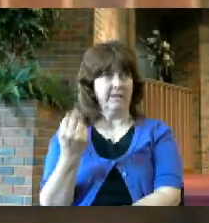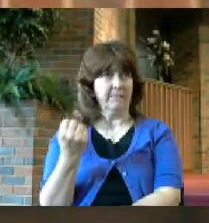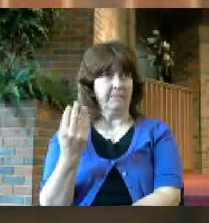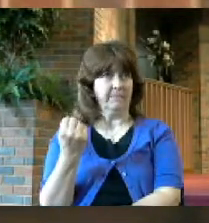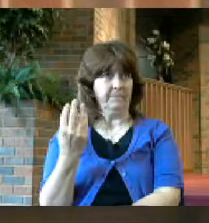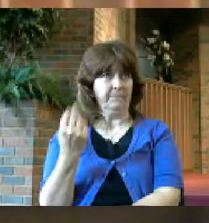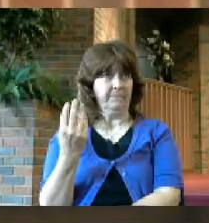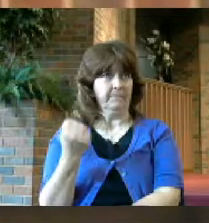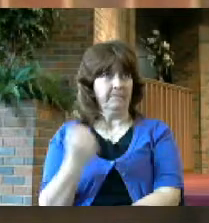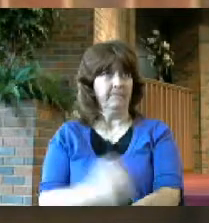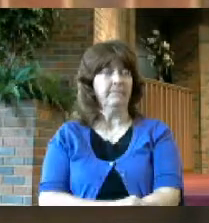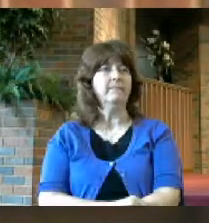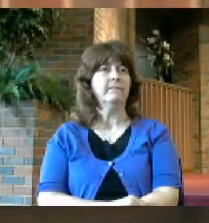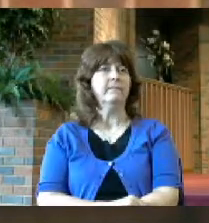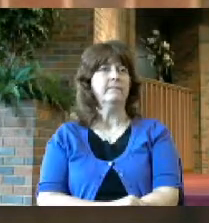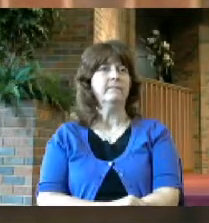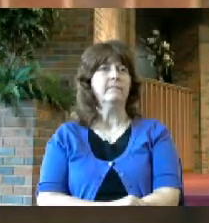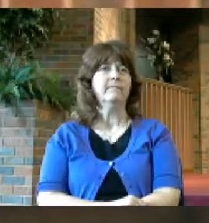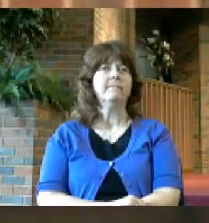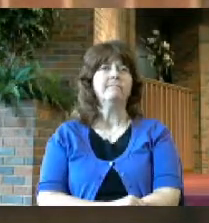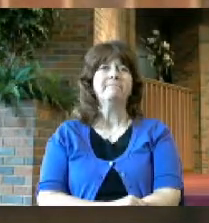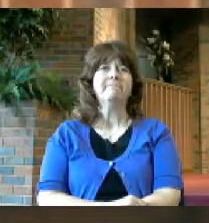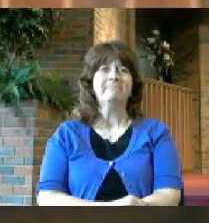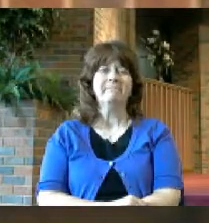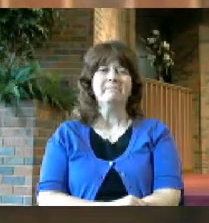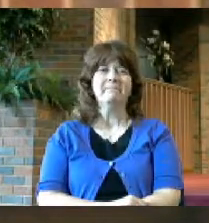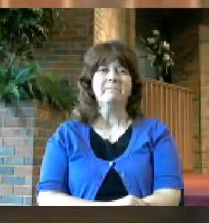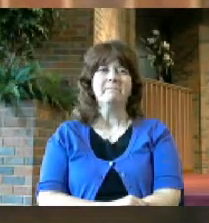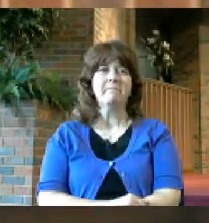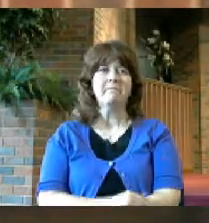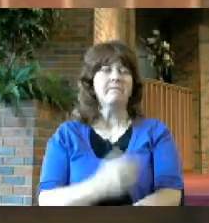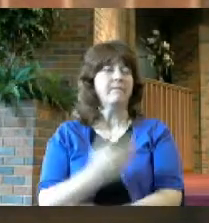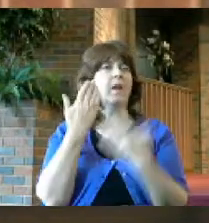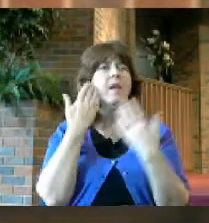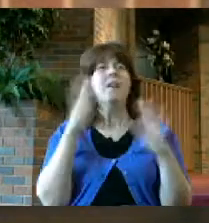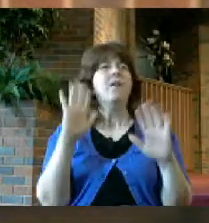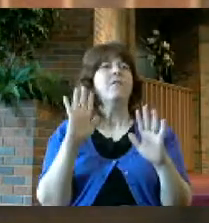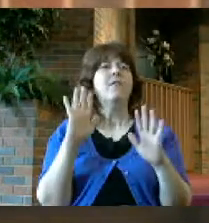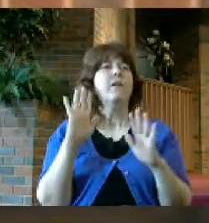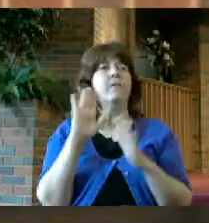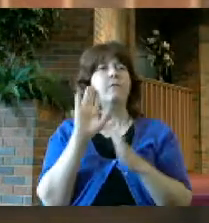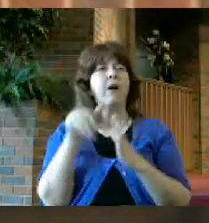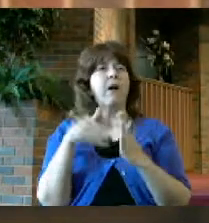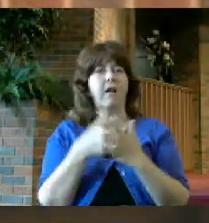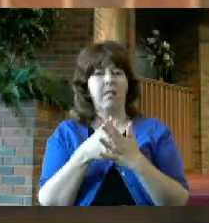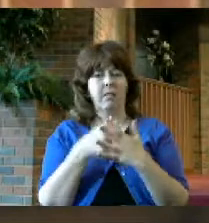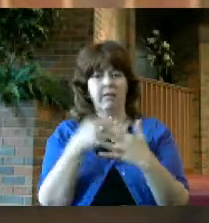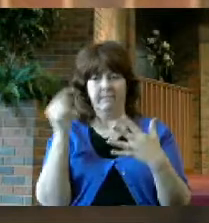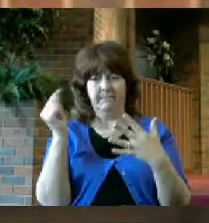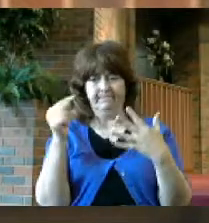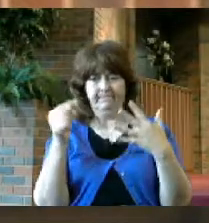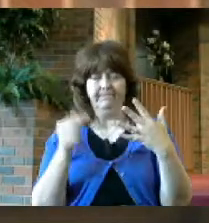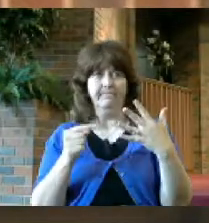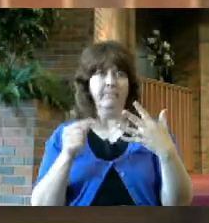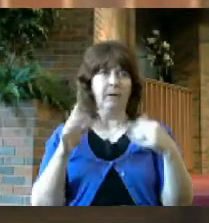We don't have all of the details laid out in a strictly historical